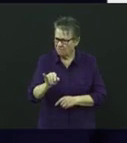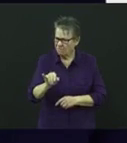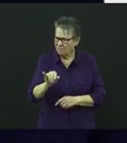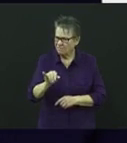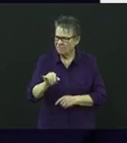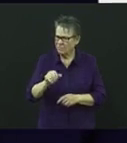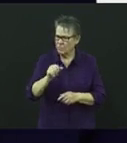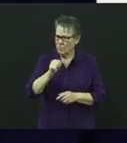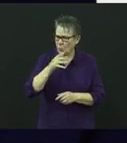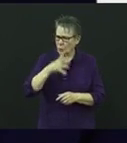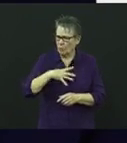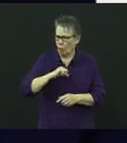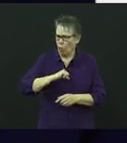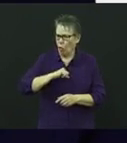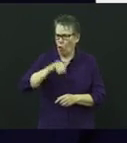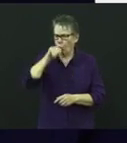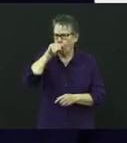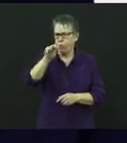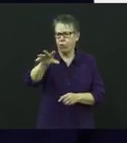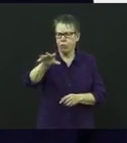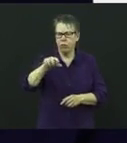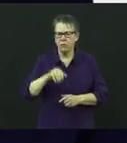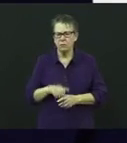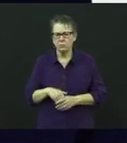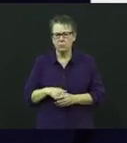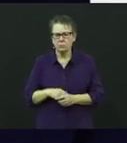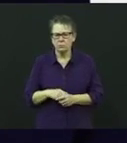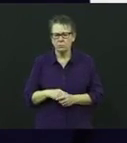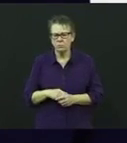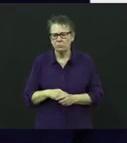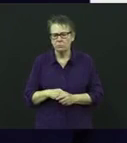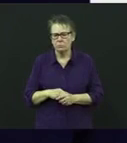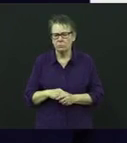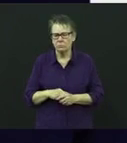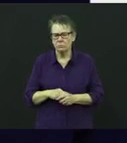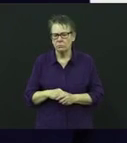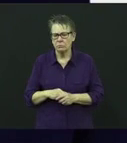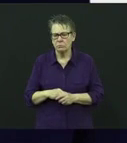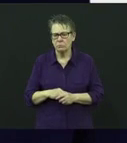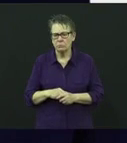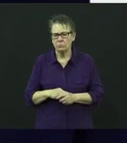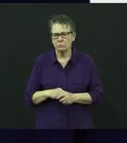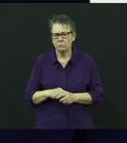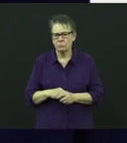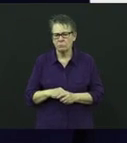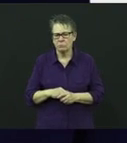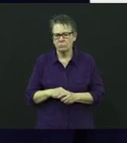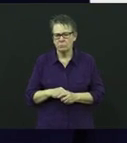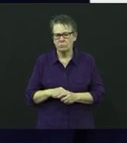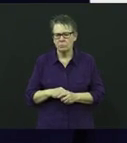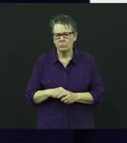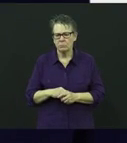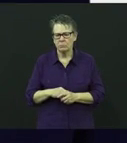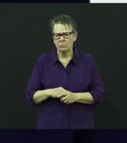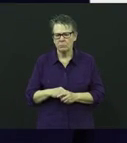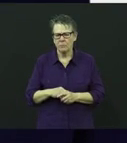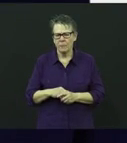for both of the experts, the cure worse than the disease, when do you think that